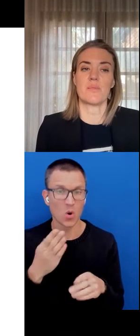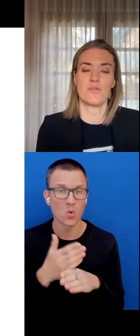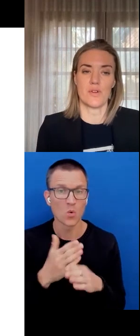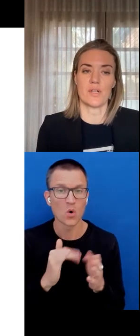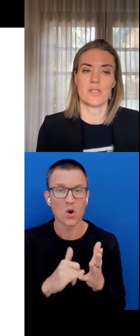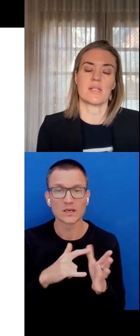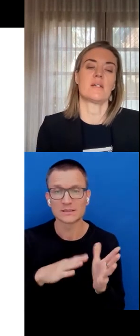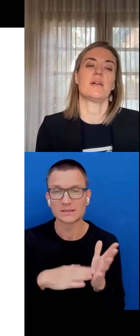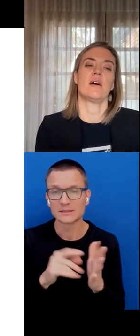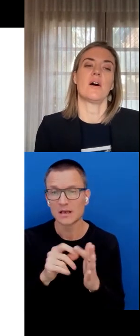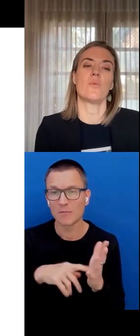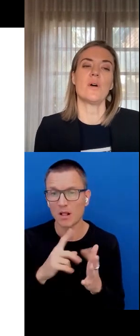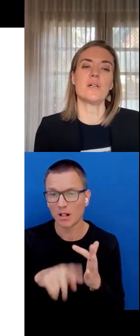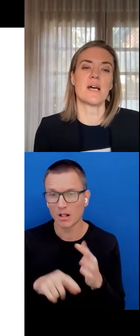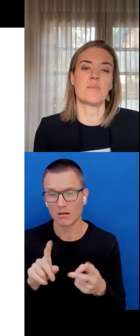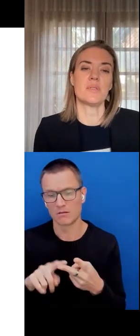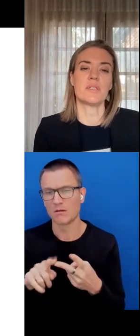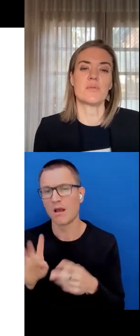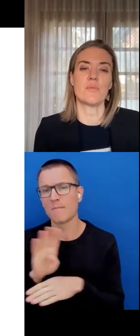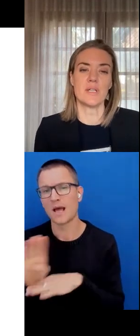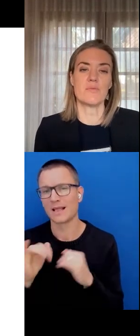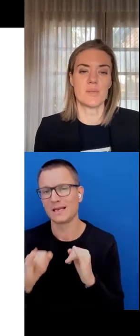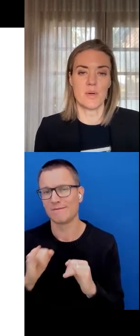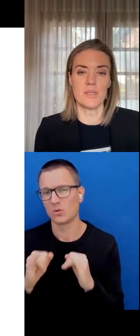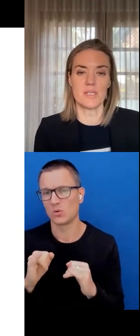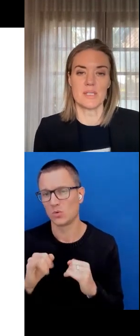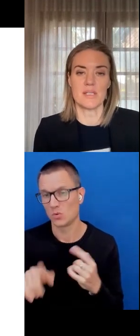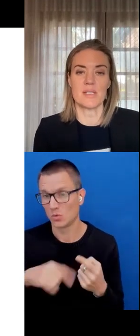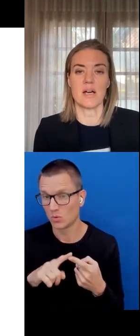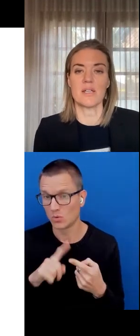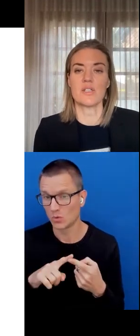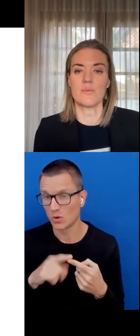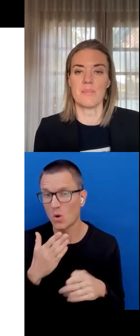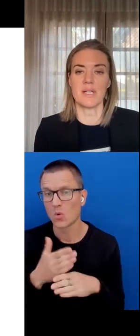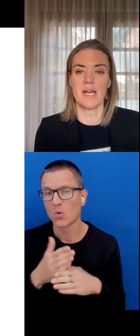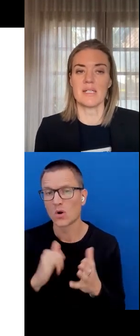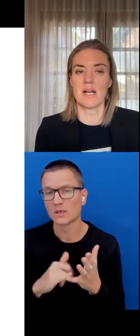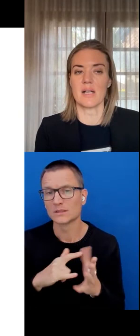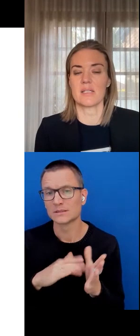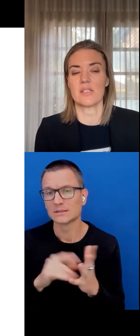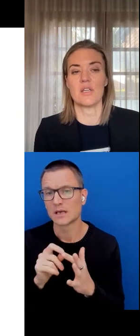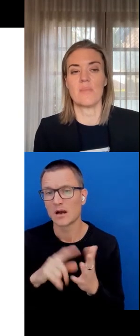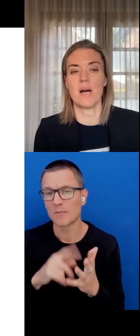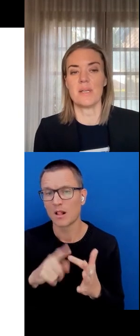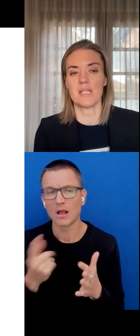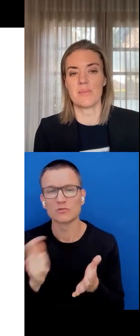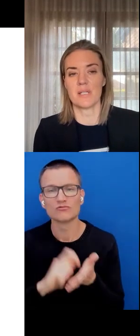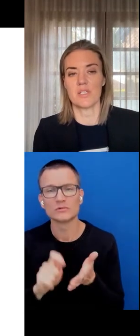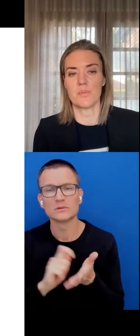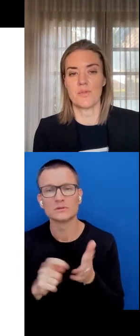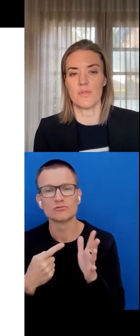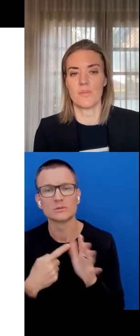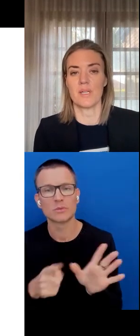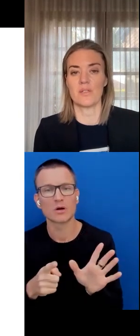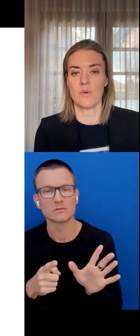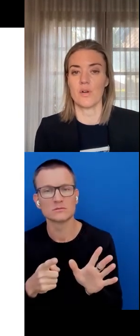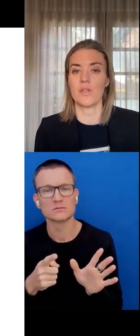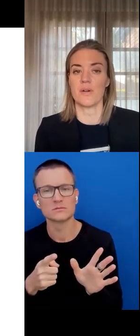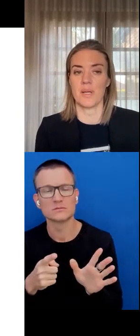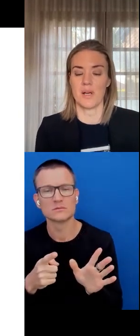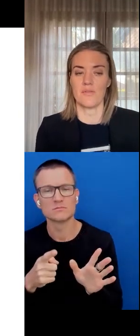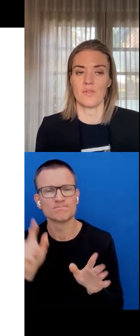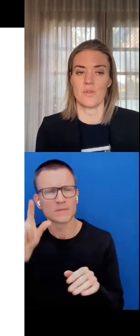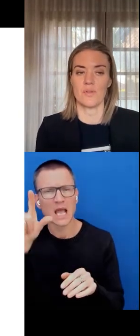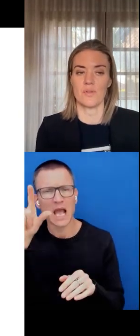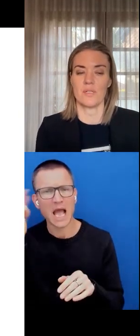work sample first. A work sample is a written response designed to replicate a task that you might be expected to perform in the role